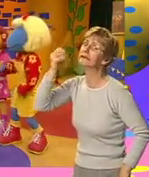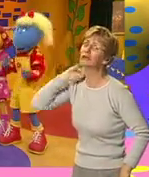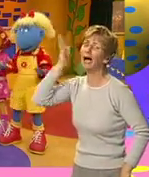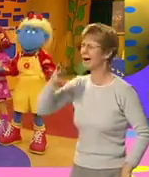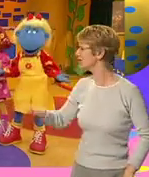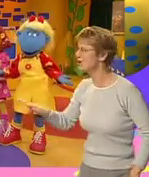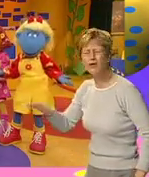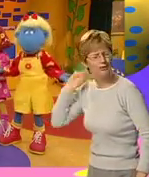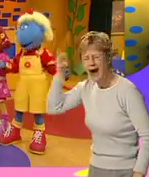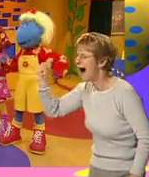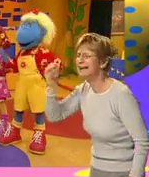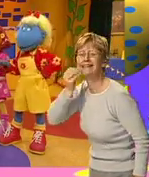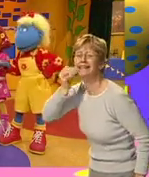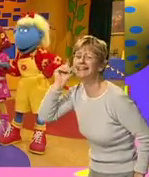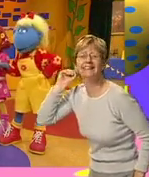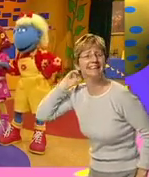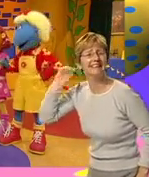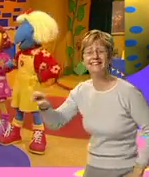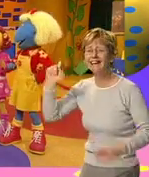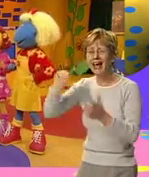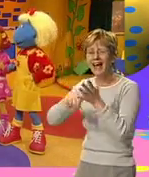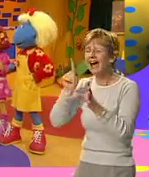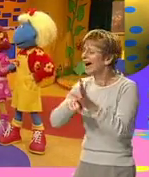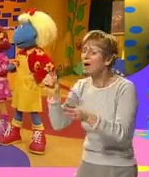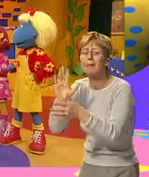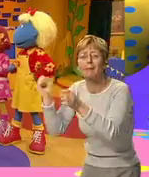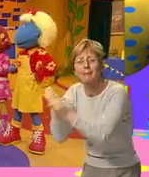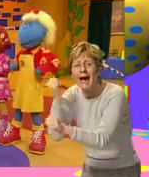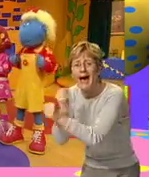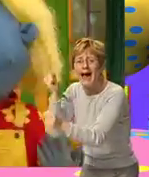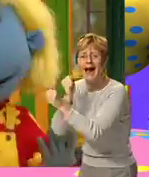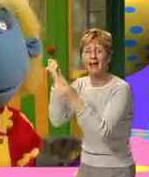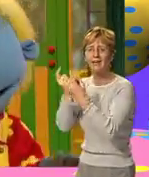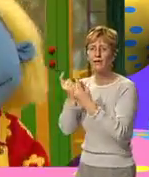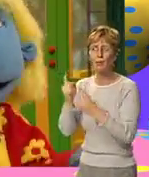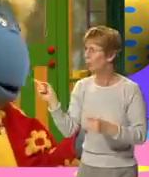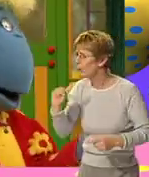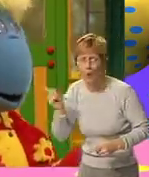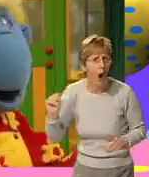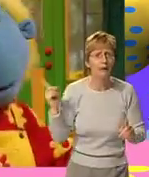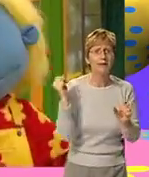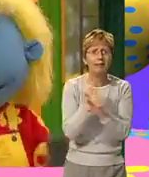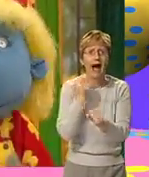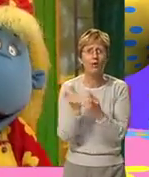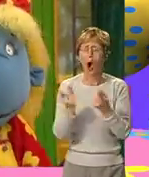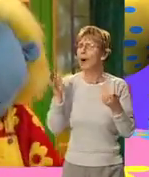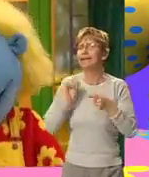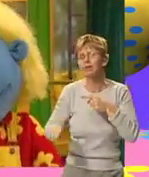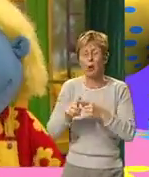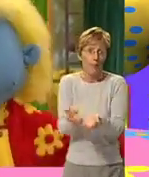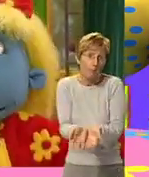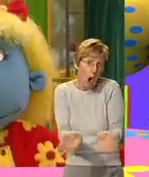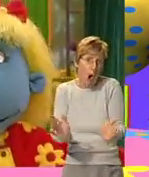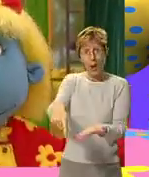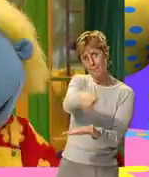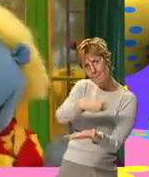Jake. You can't eat clay. You make things with it. Oh, what sort of things? Oh, all sorts of things. Bowls,